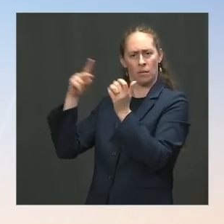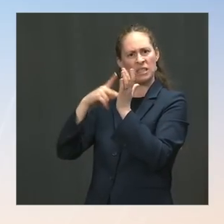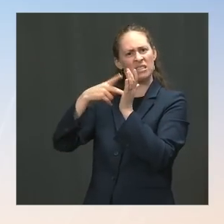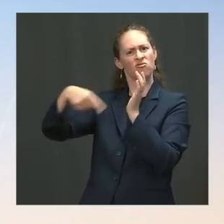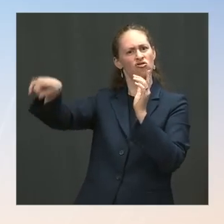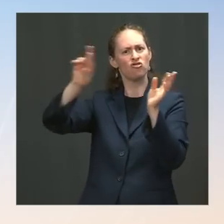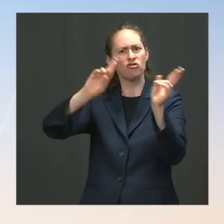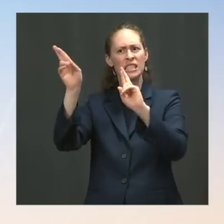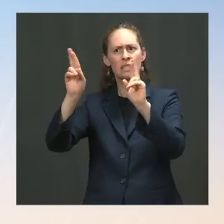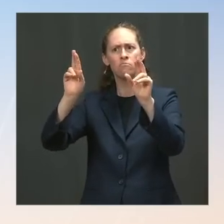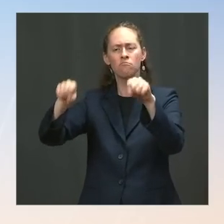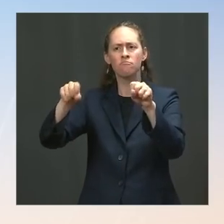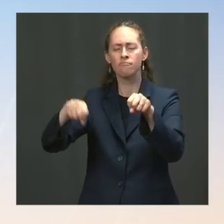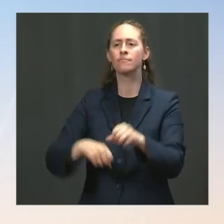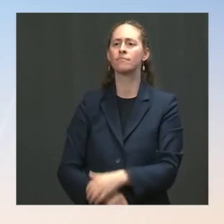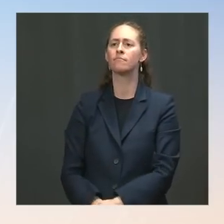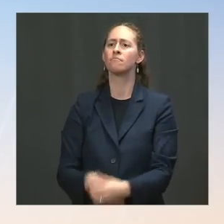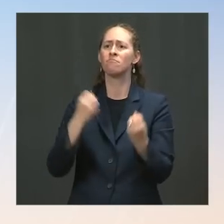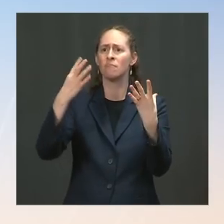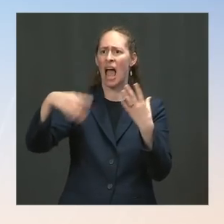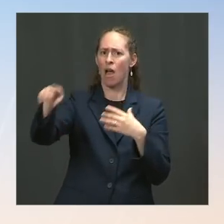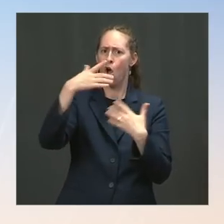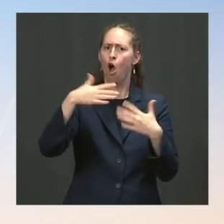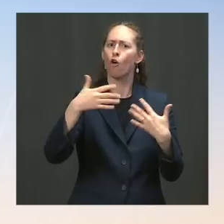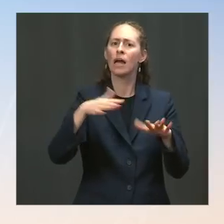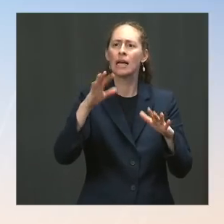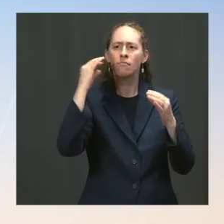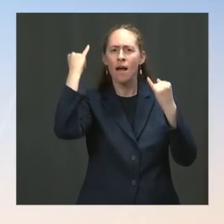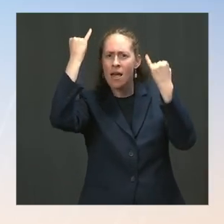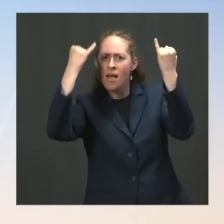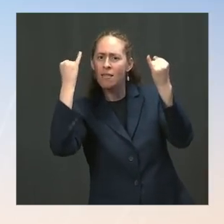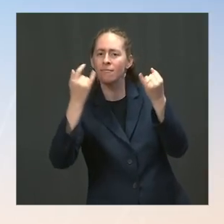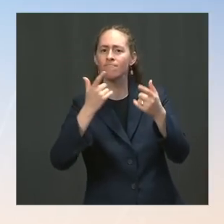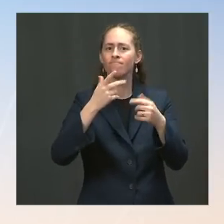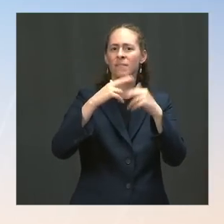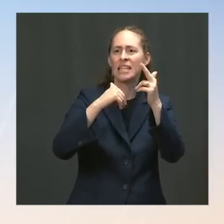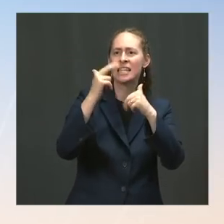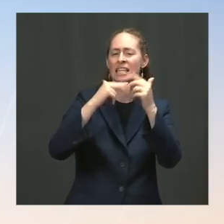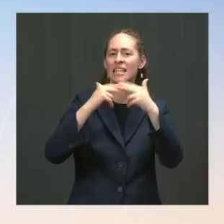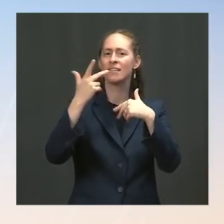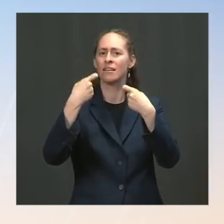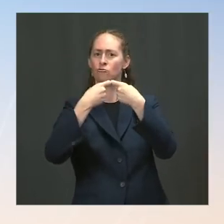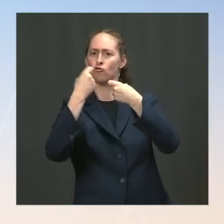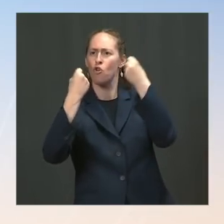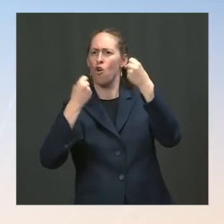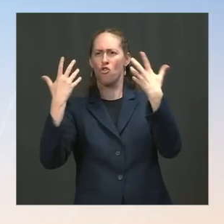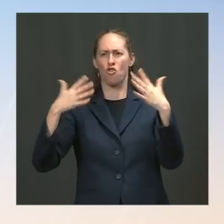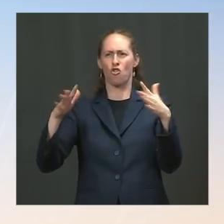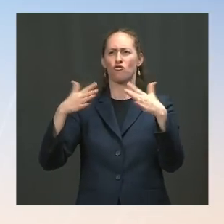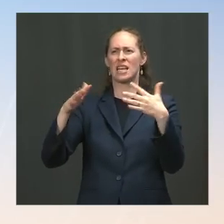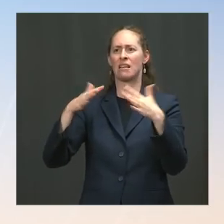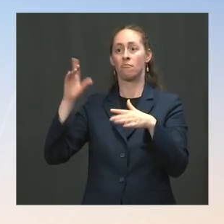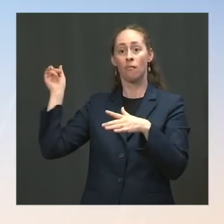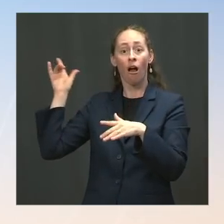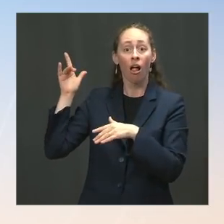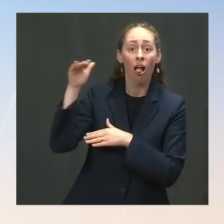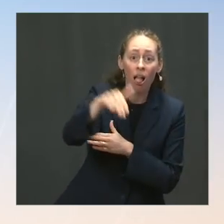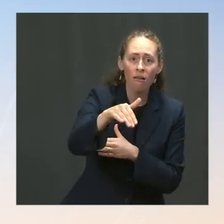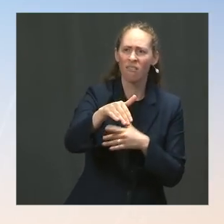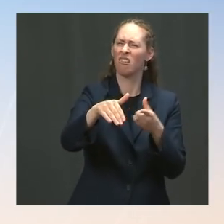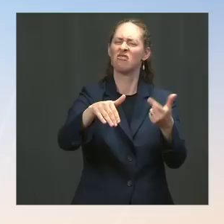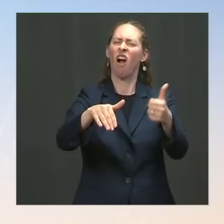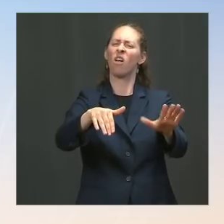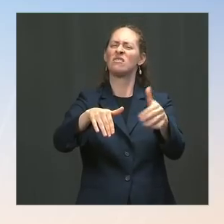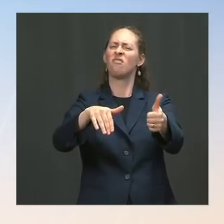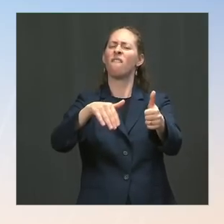just the president saying that. That is the direction where a lot of these industries are moving. One of the things the president's going to talk about this afternoon is the fact that we